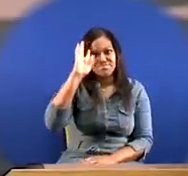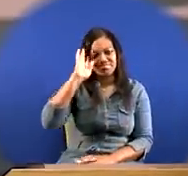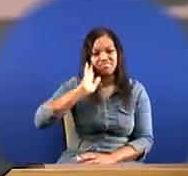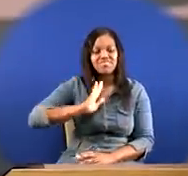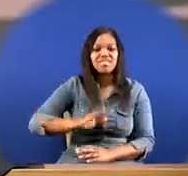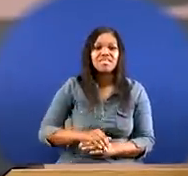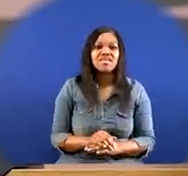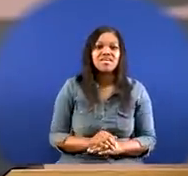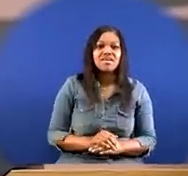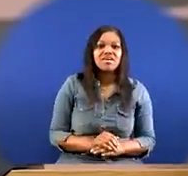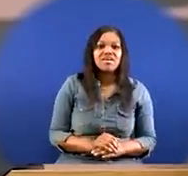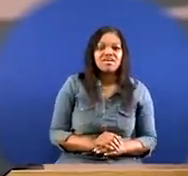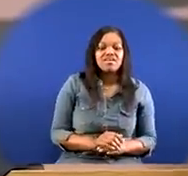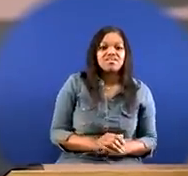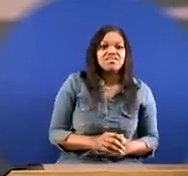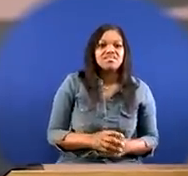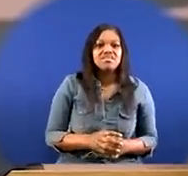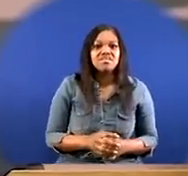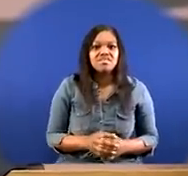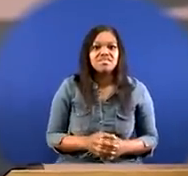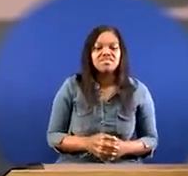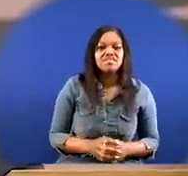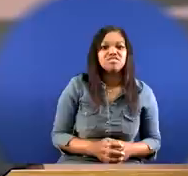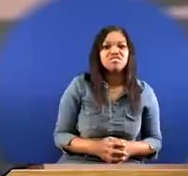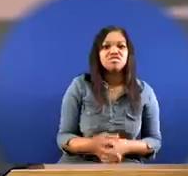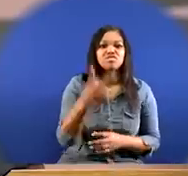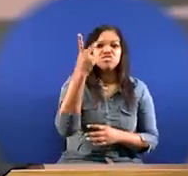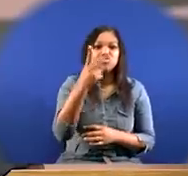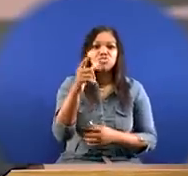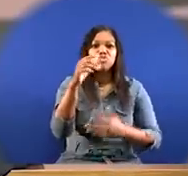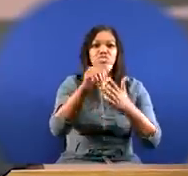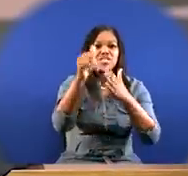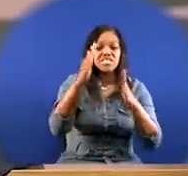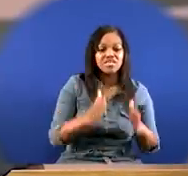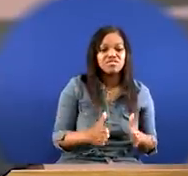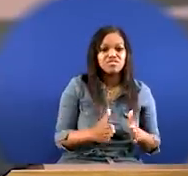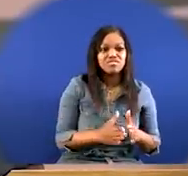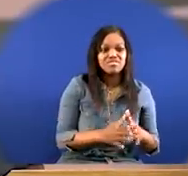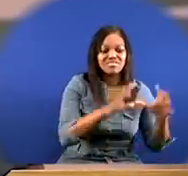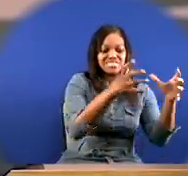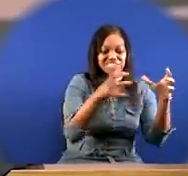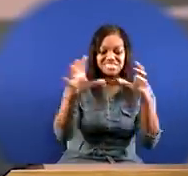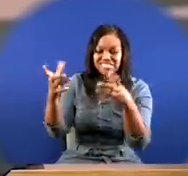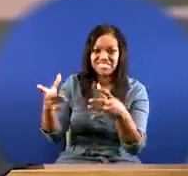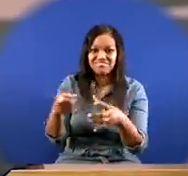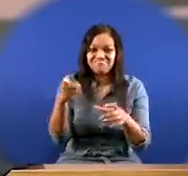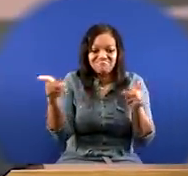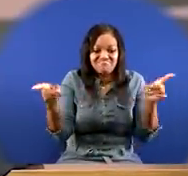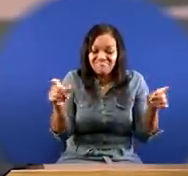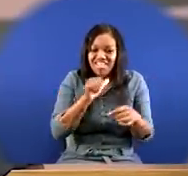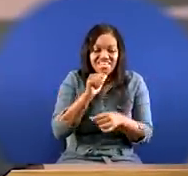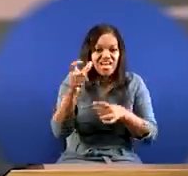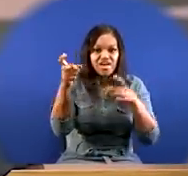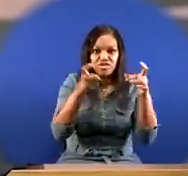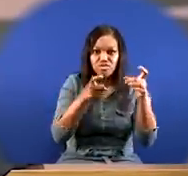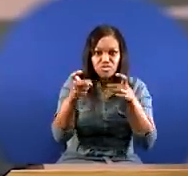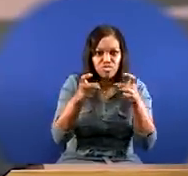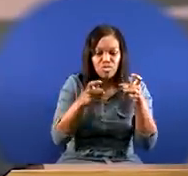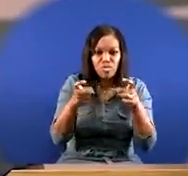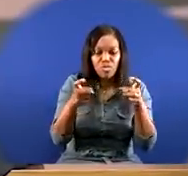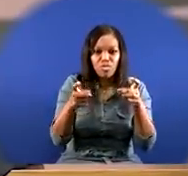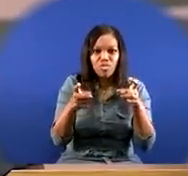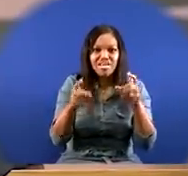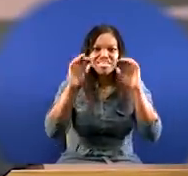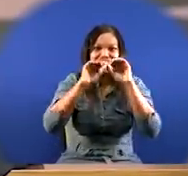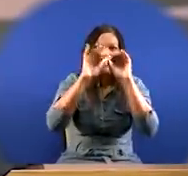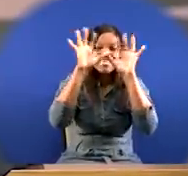Neither the Romans nor the Jewish leaders were in control of this event. It is clear that the Father and